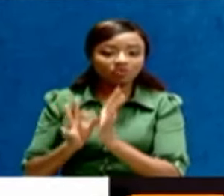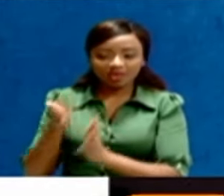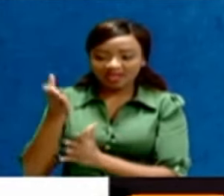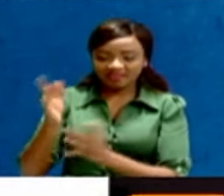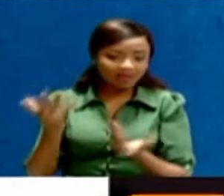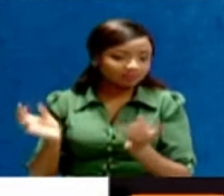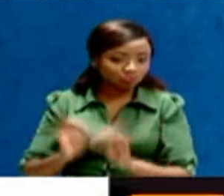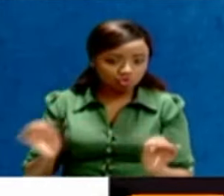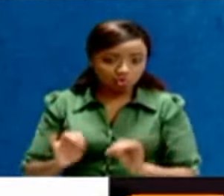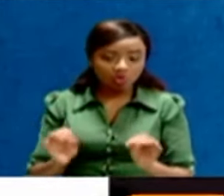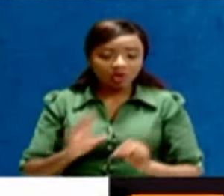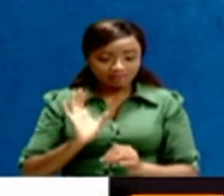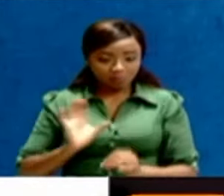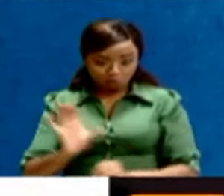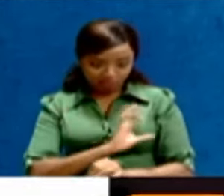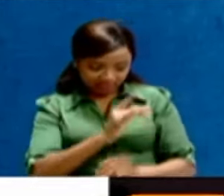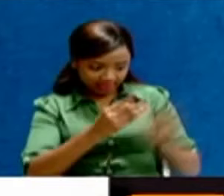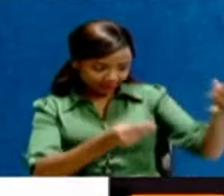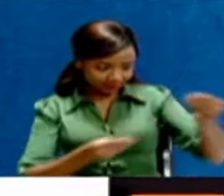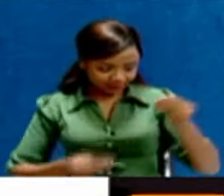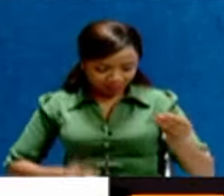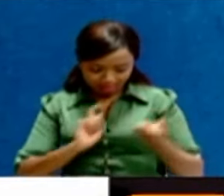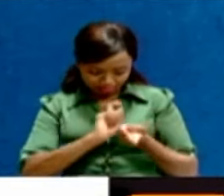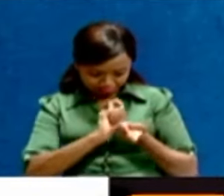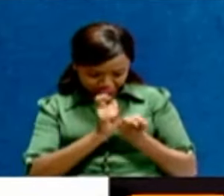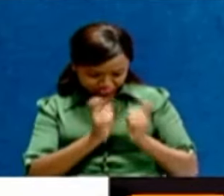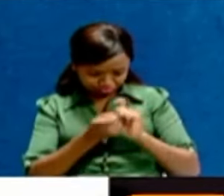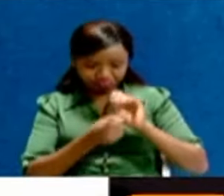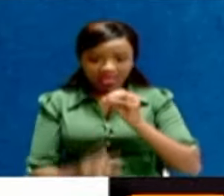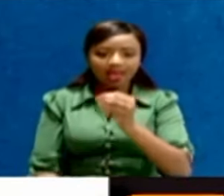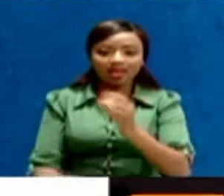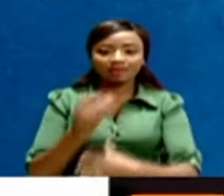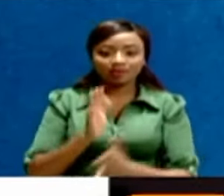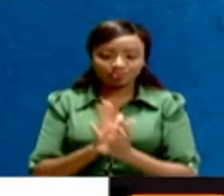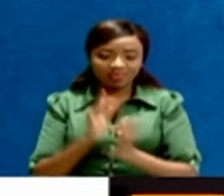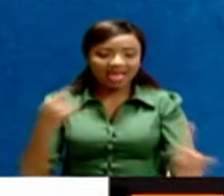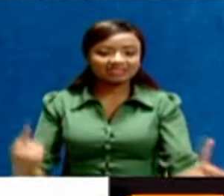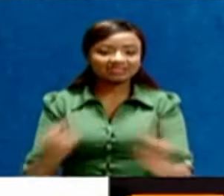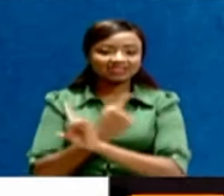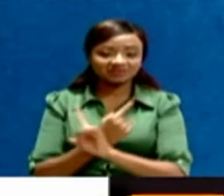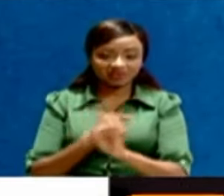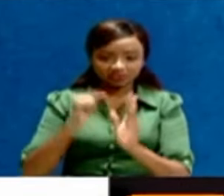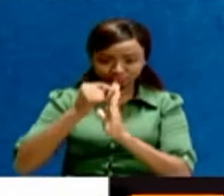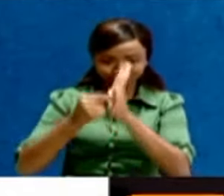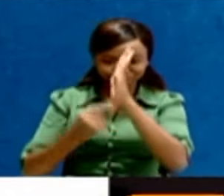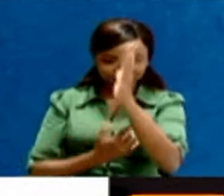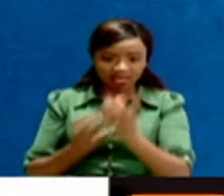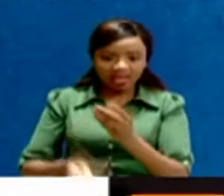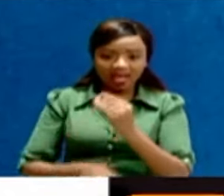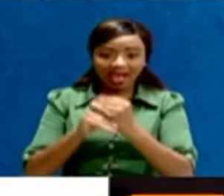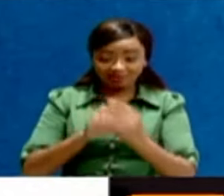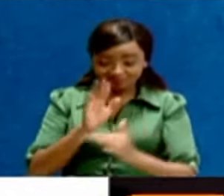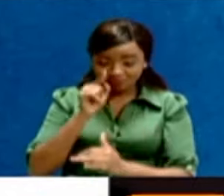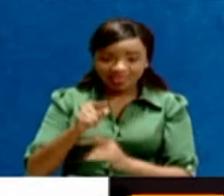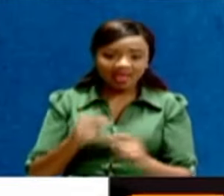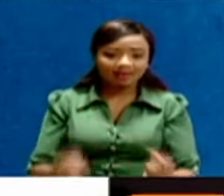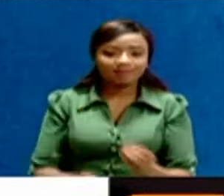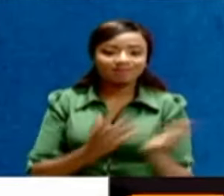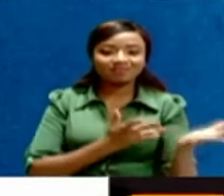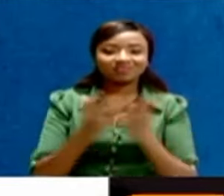the CRA formula, they amended it, and they created their own different parameters, which is what brought the huge